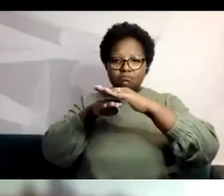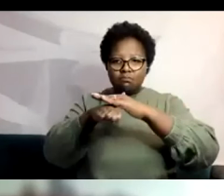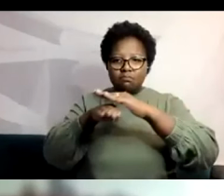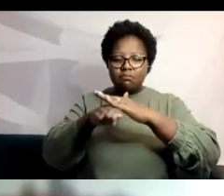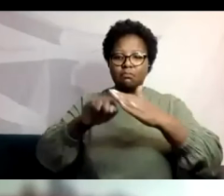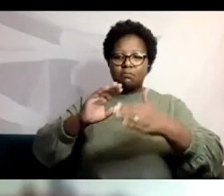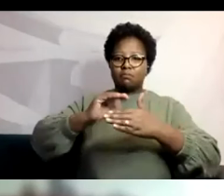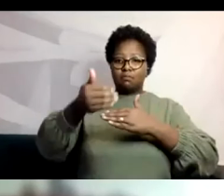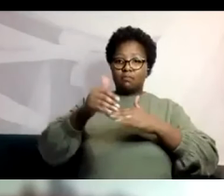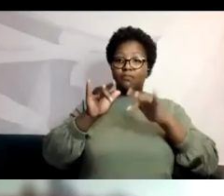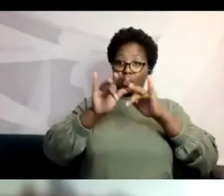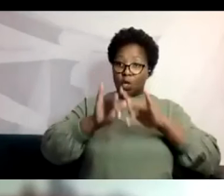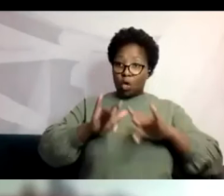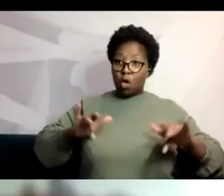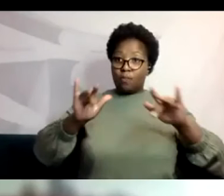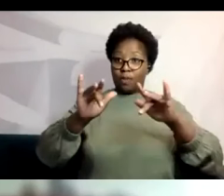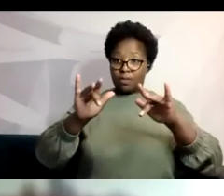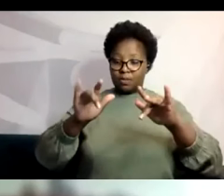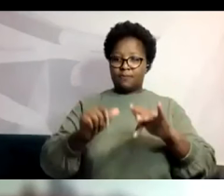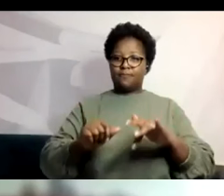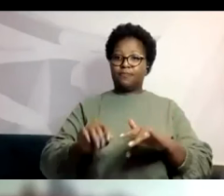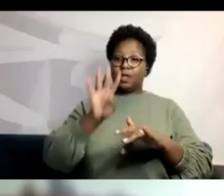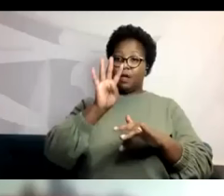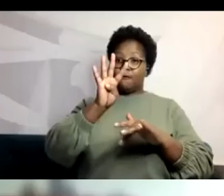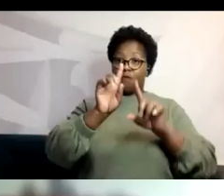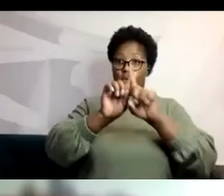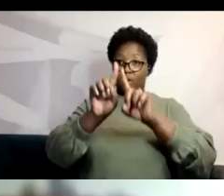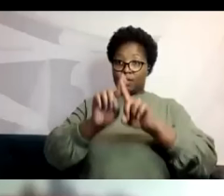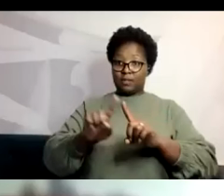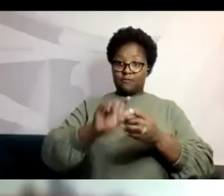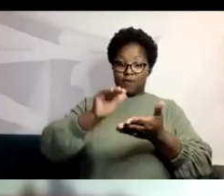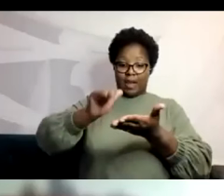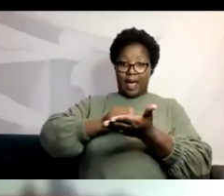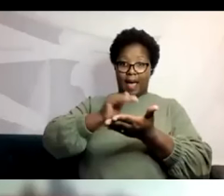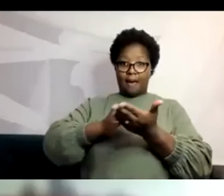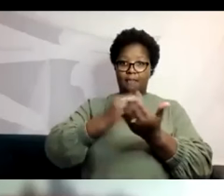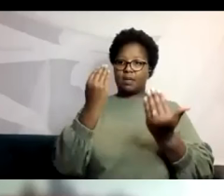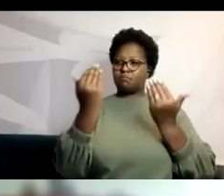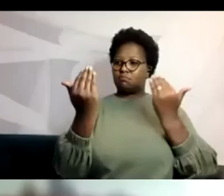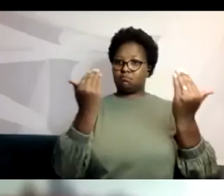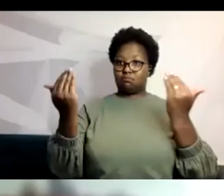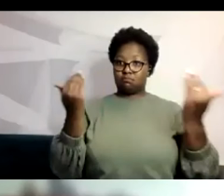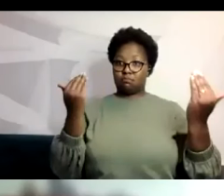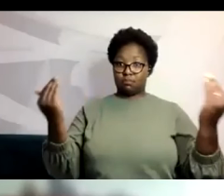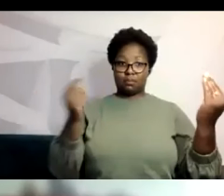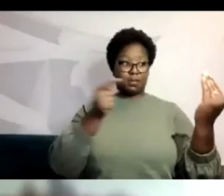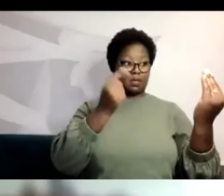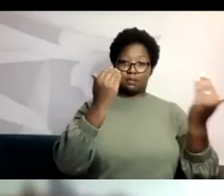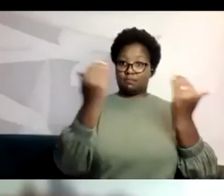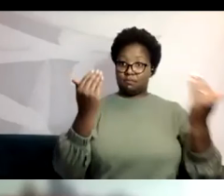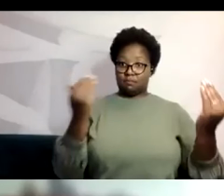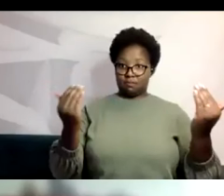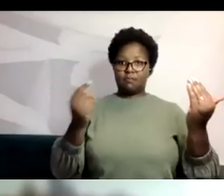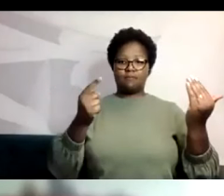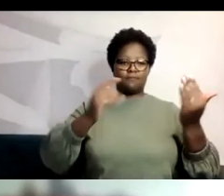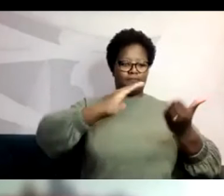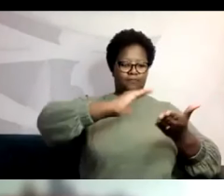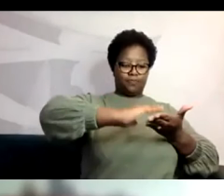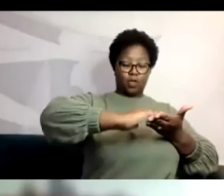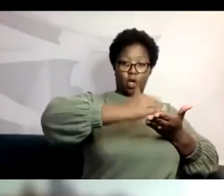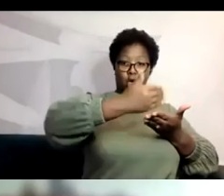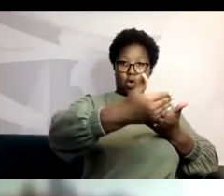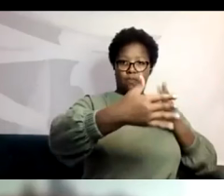different iPads, and we also have computers that are outfitted specifically